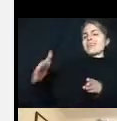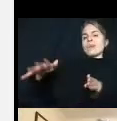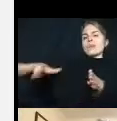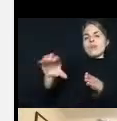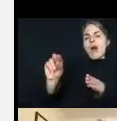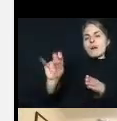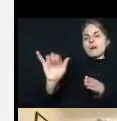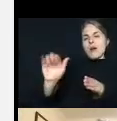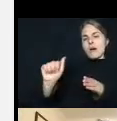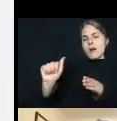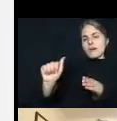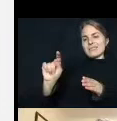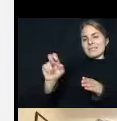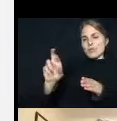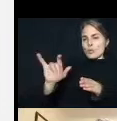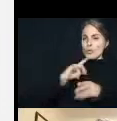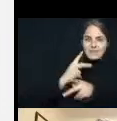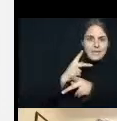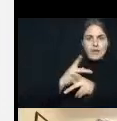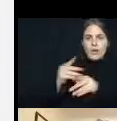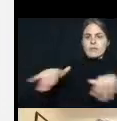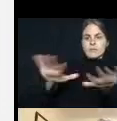this land throughout the generations.